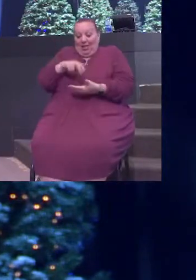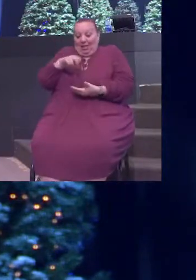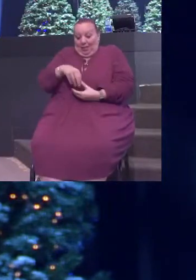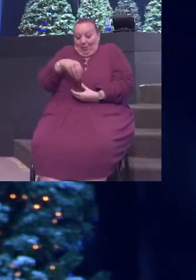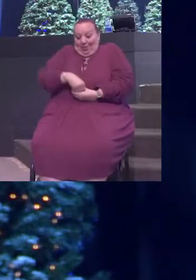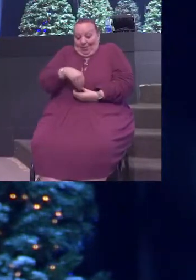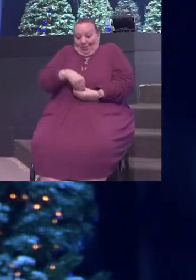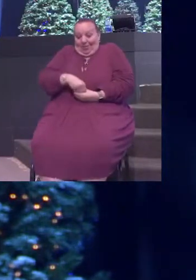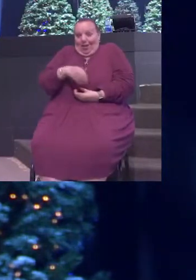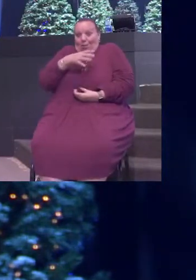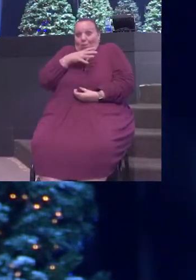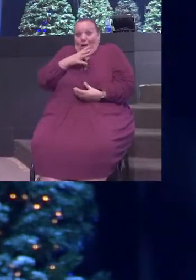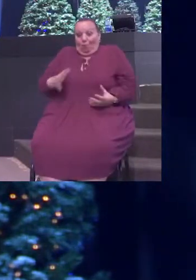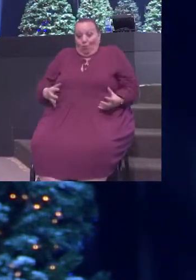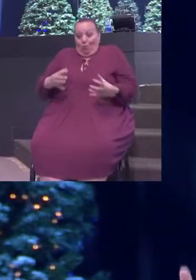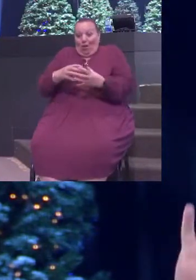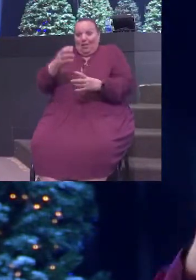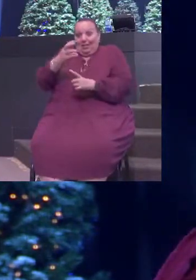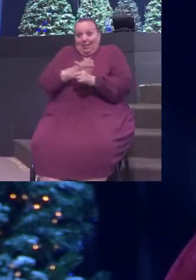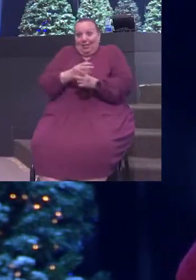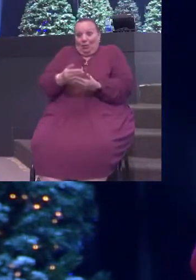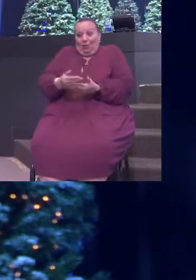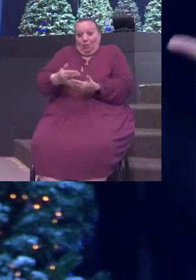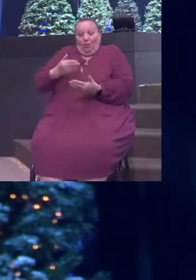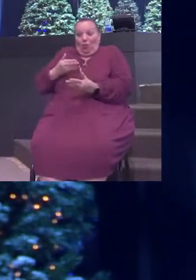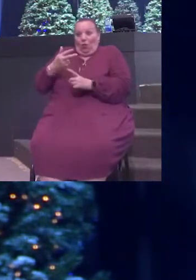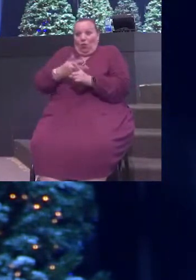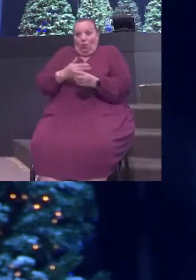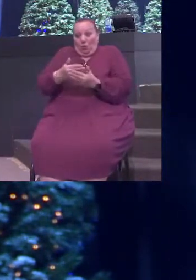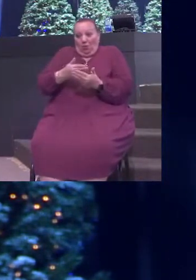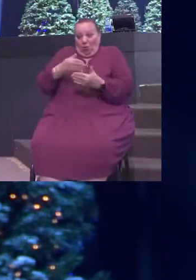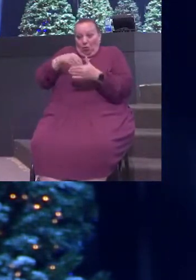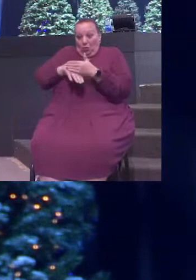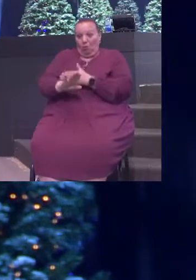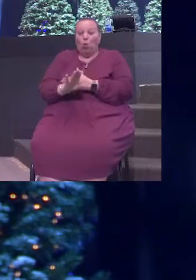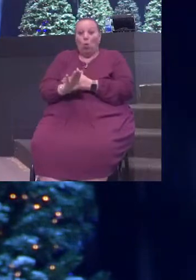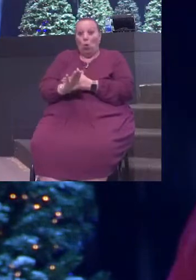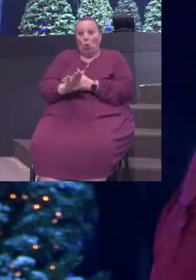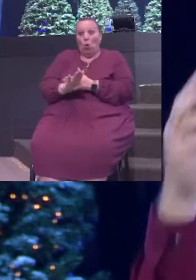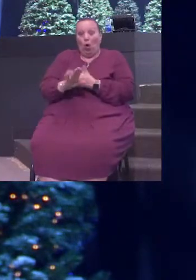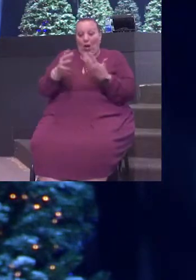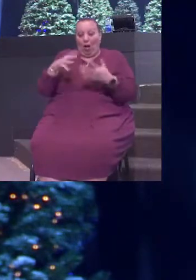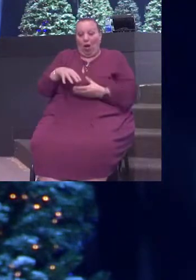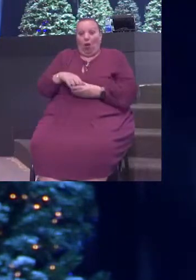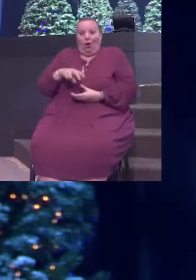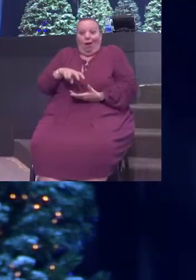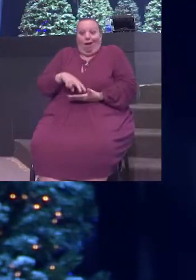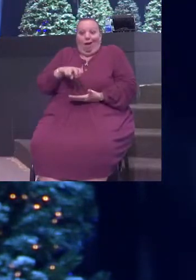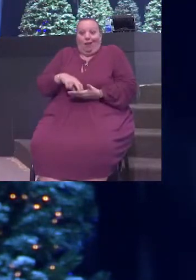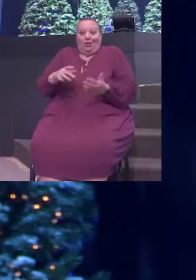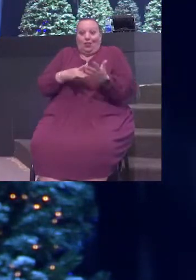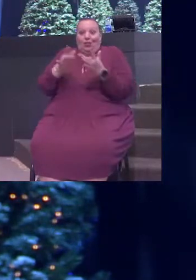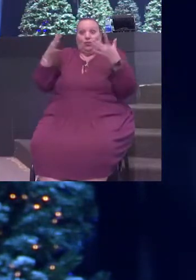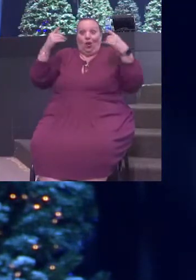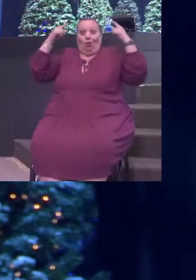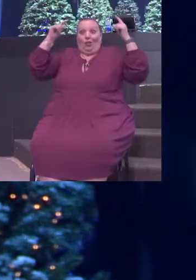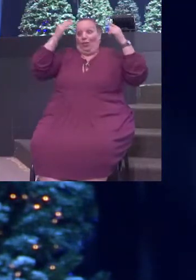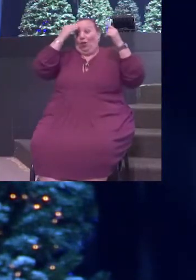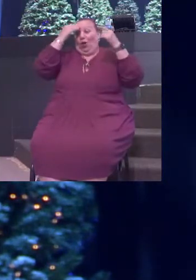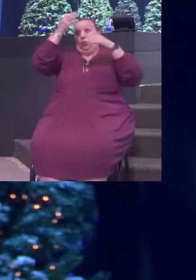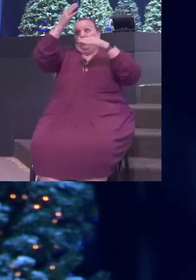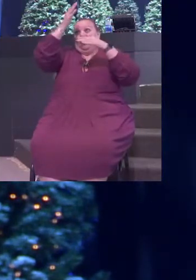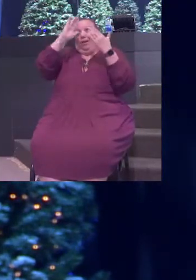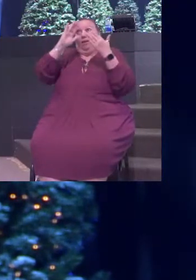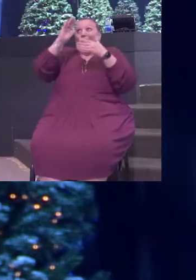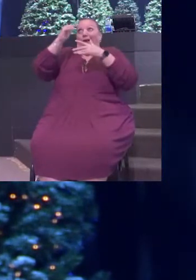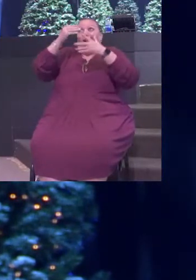his mother's womb at 6 months before, 3 months before he was born, he's already declaring Jesus to be the Messiah, the Savior